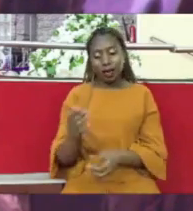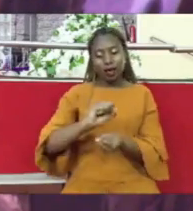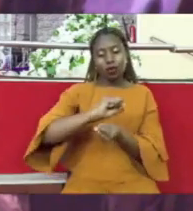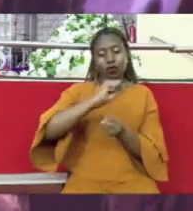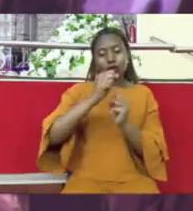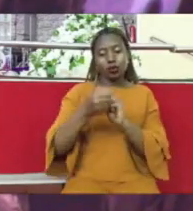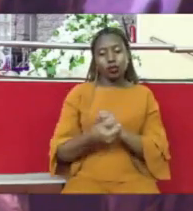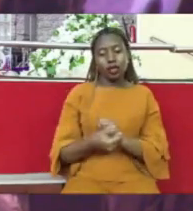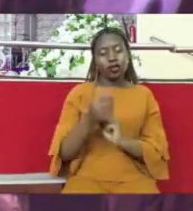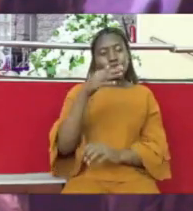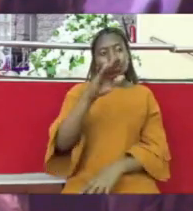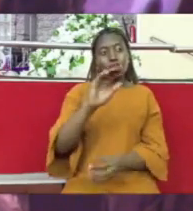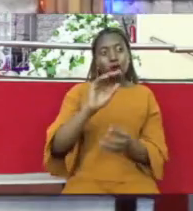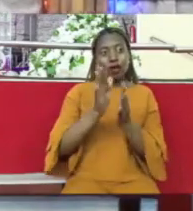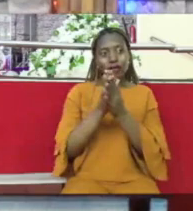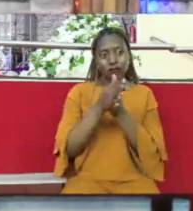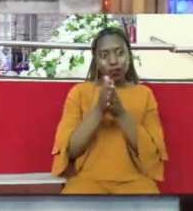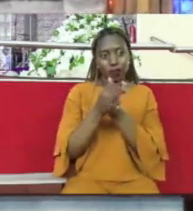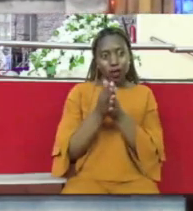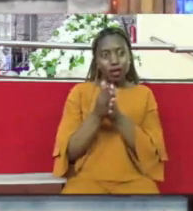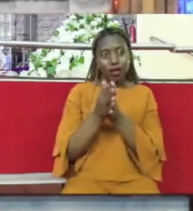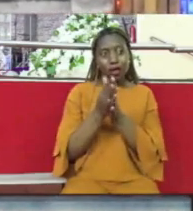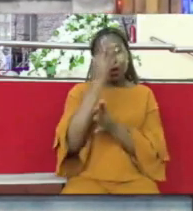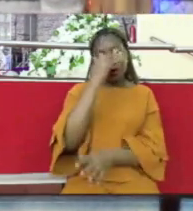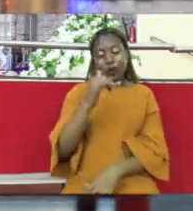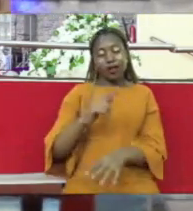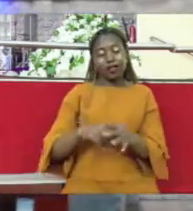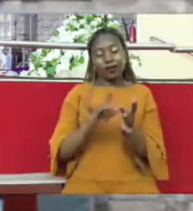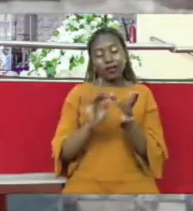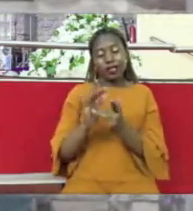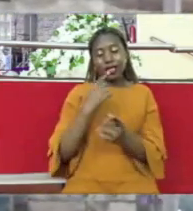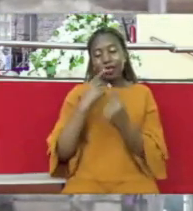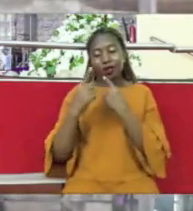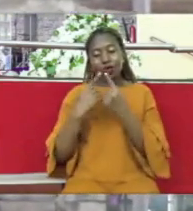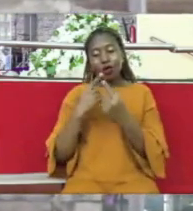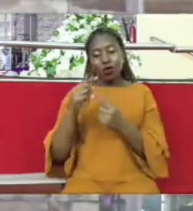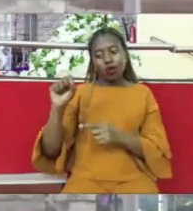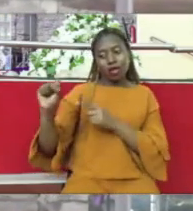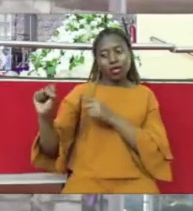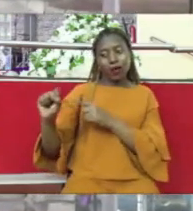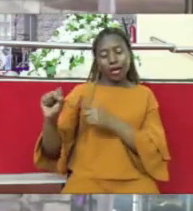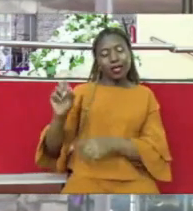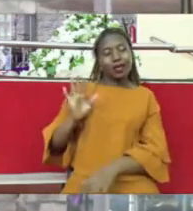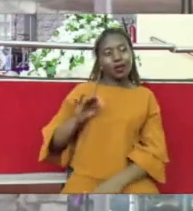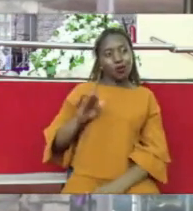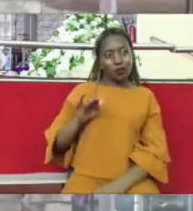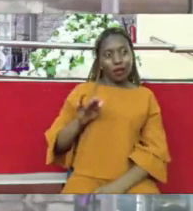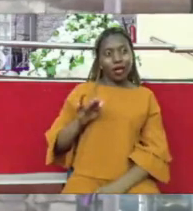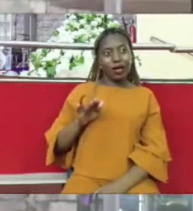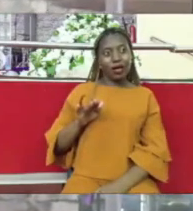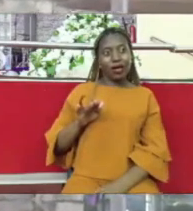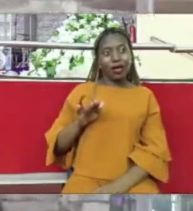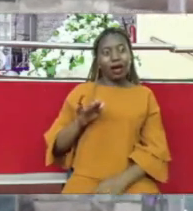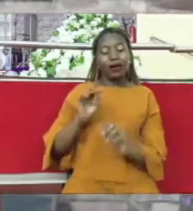abadilishe historia yako. Because after Jesus spoke to the Samaritan woman, kwa sababu baada ya Yesu kunena yule mwanamke Msamaria, and he was